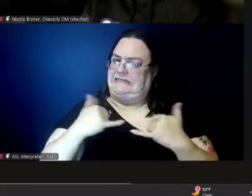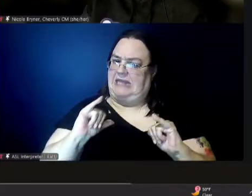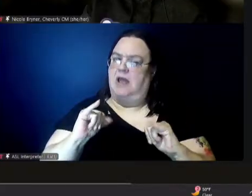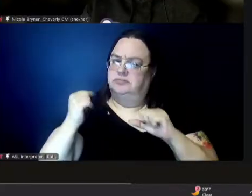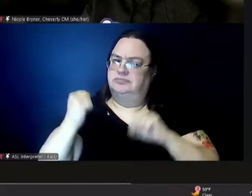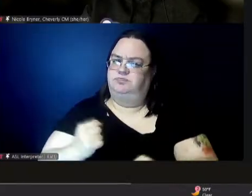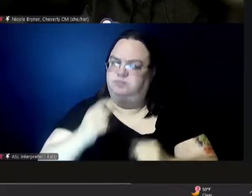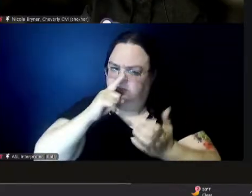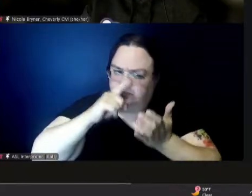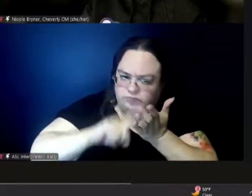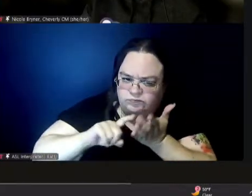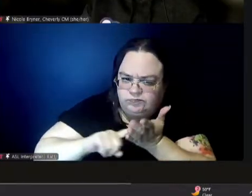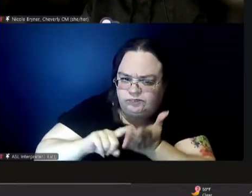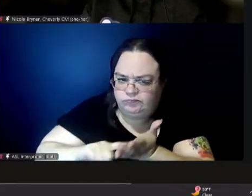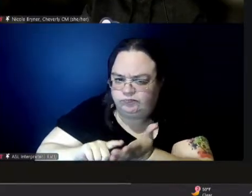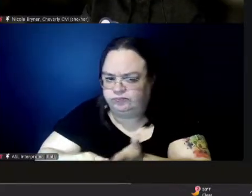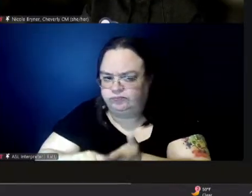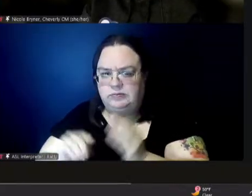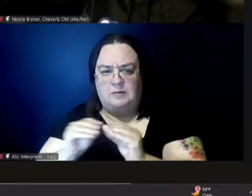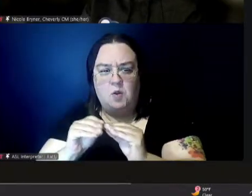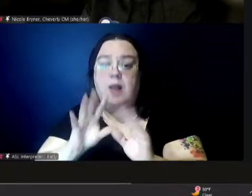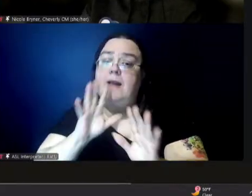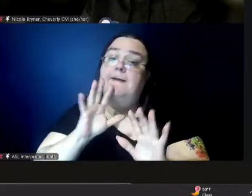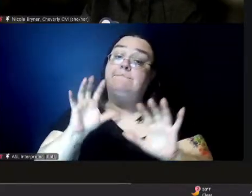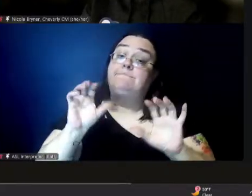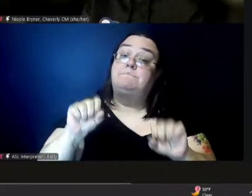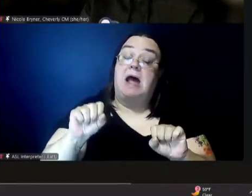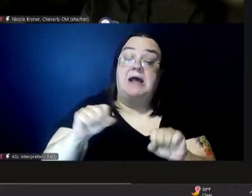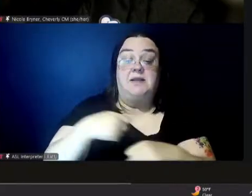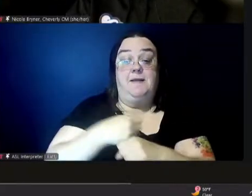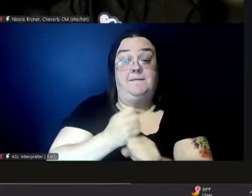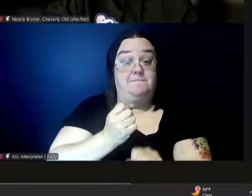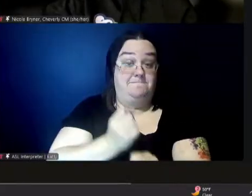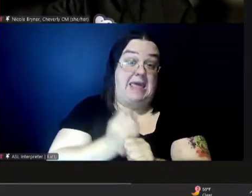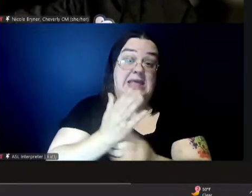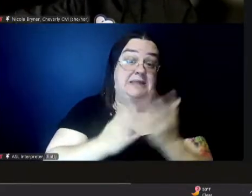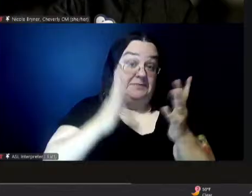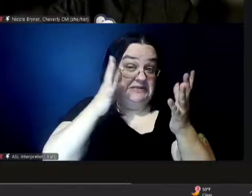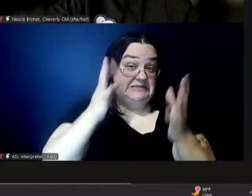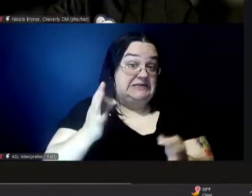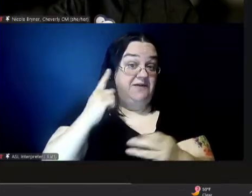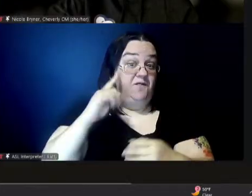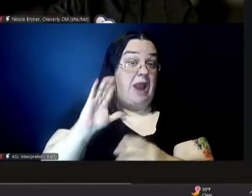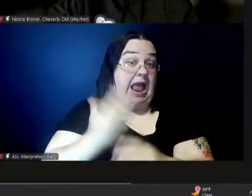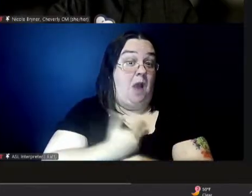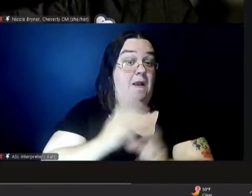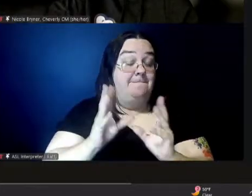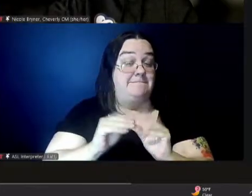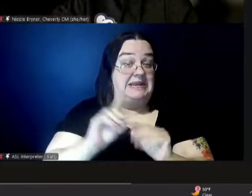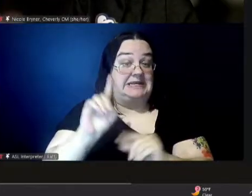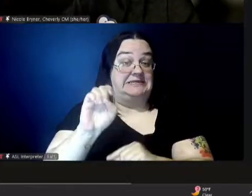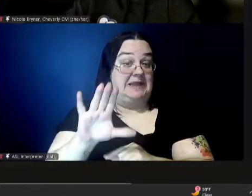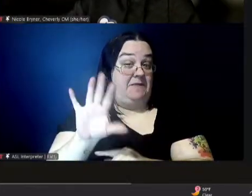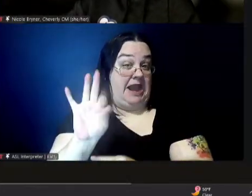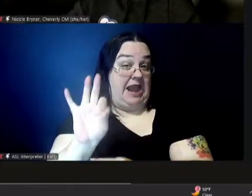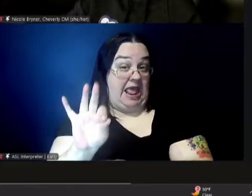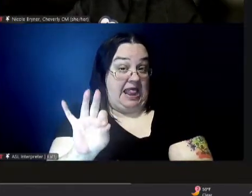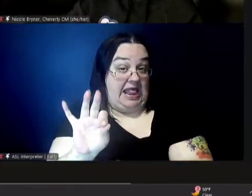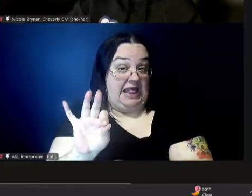is possible that some decisions may be made at our December meeting, which will be December 9th via Zoom.